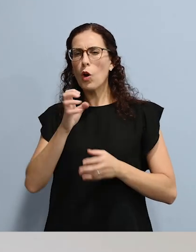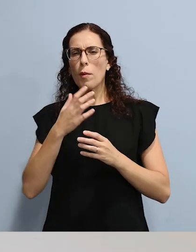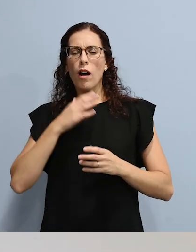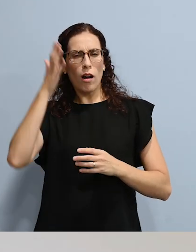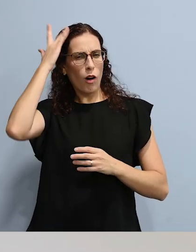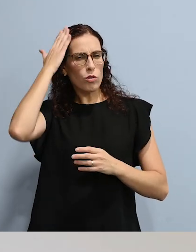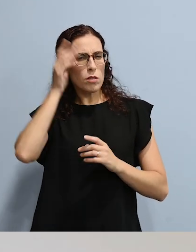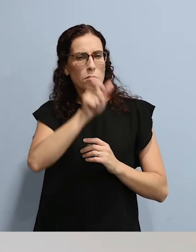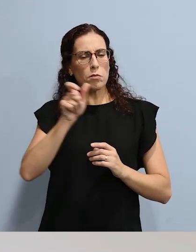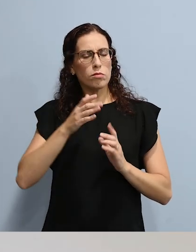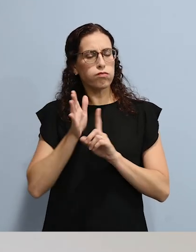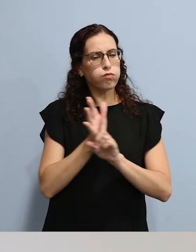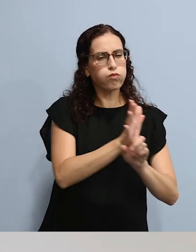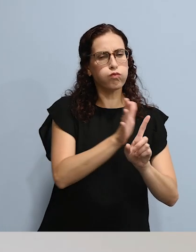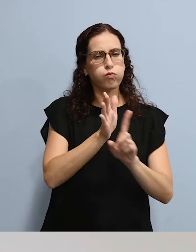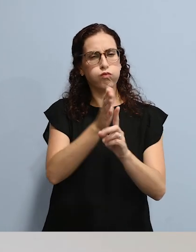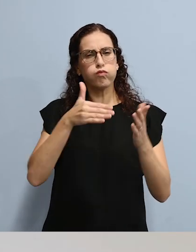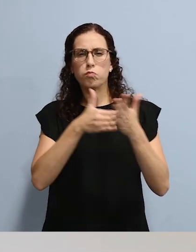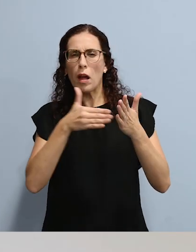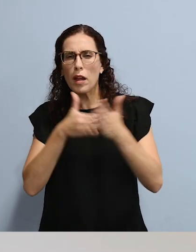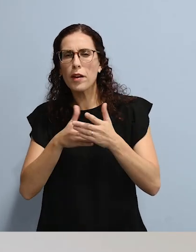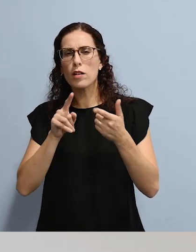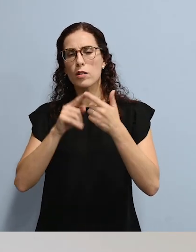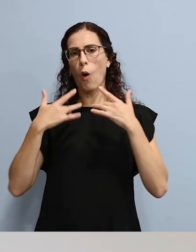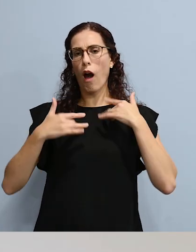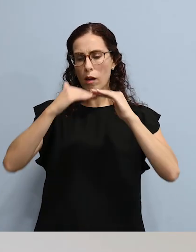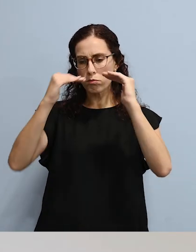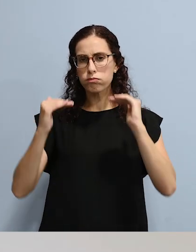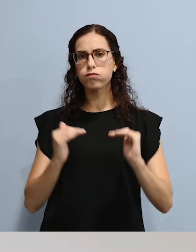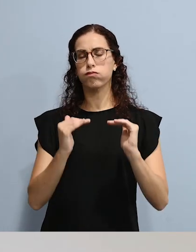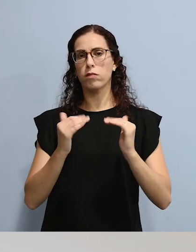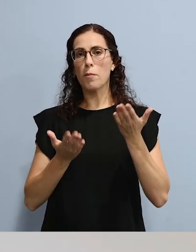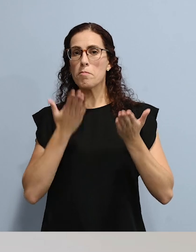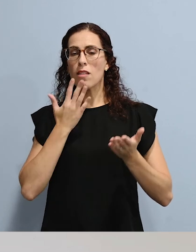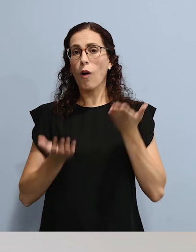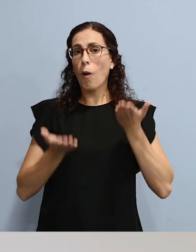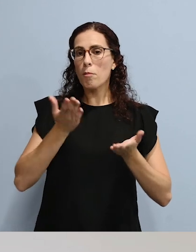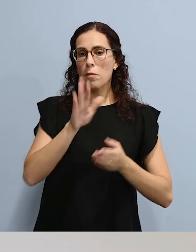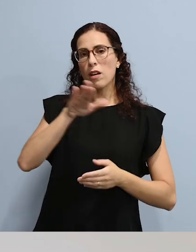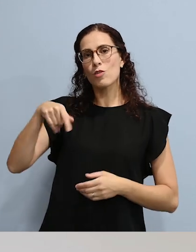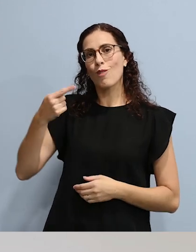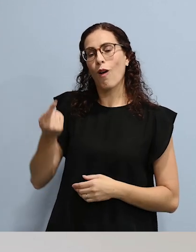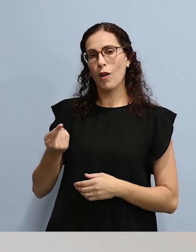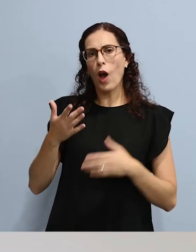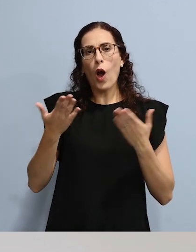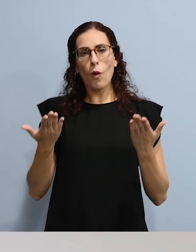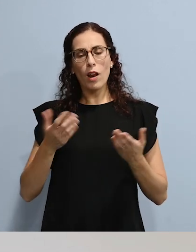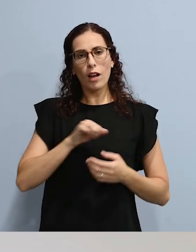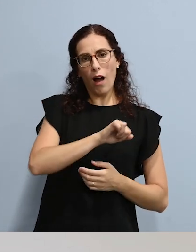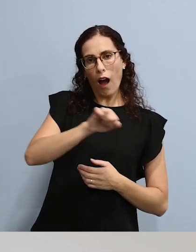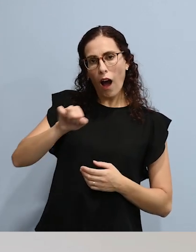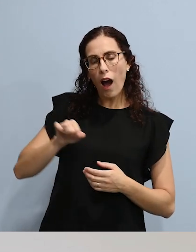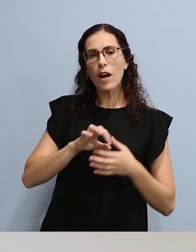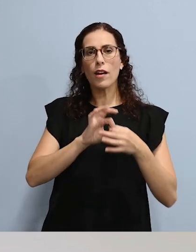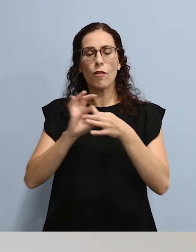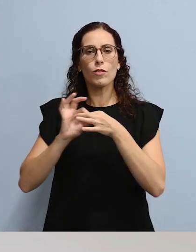Europe, autistic youth still face exclusion, accessibility barriers, and lower quality of life compared to their peers.